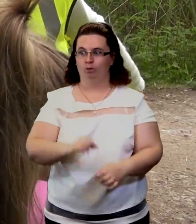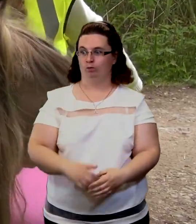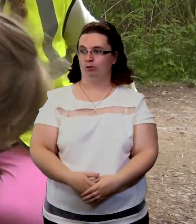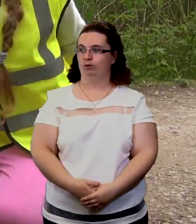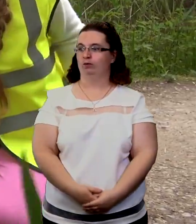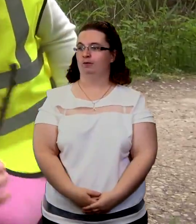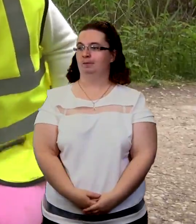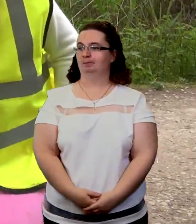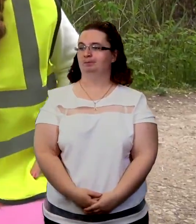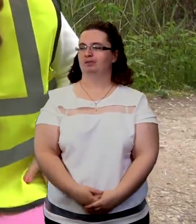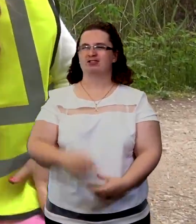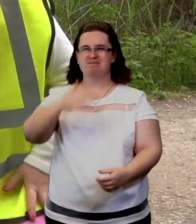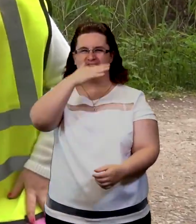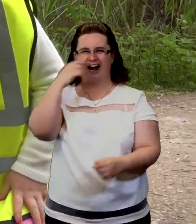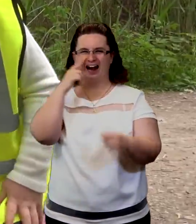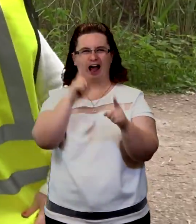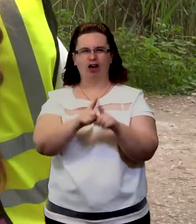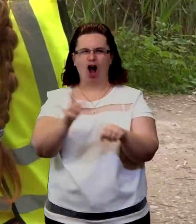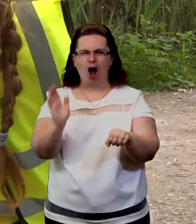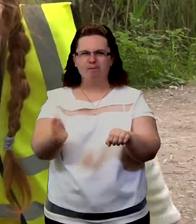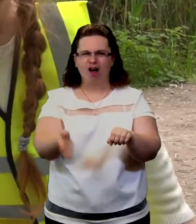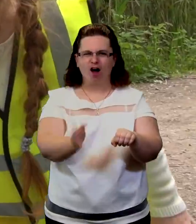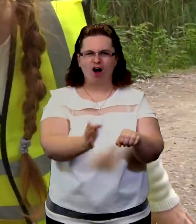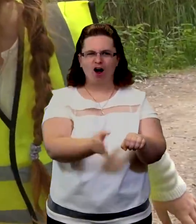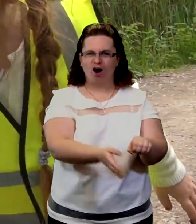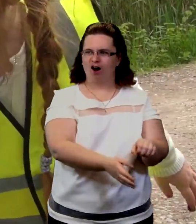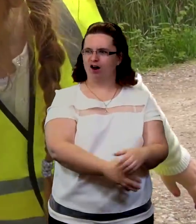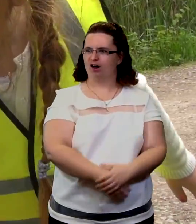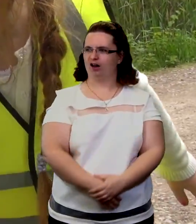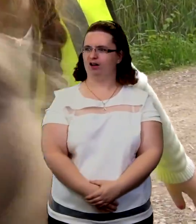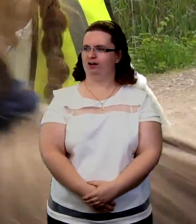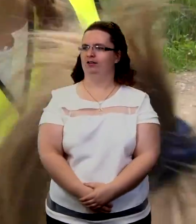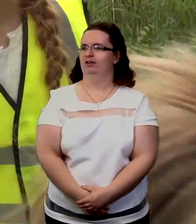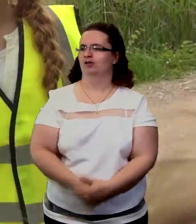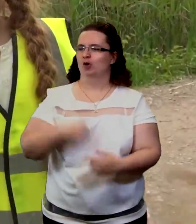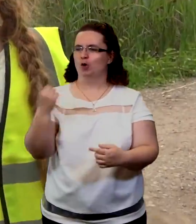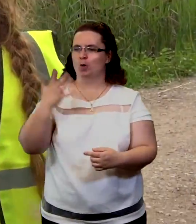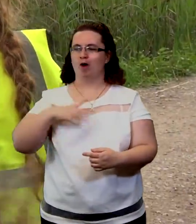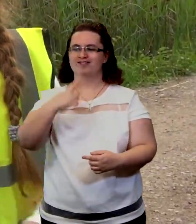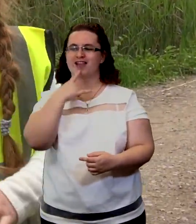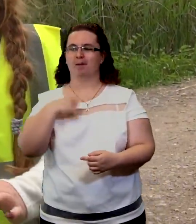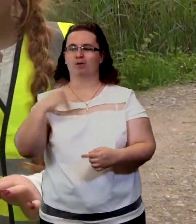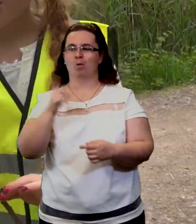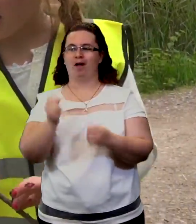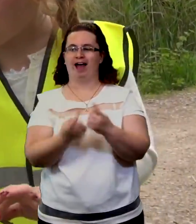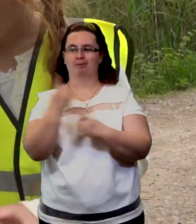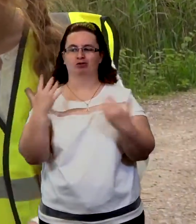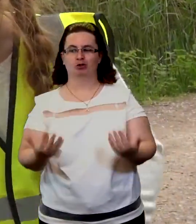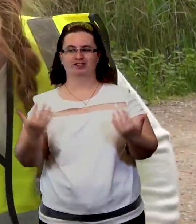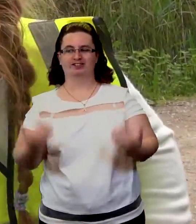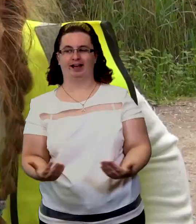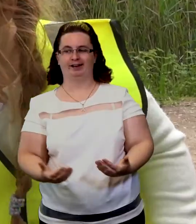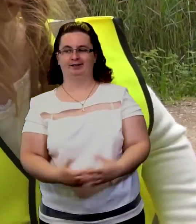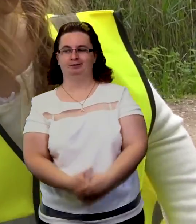We're just like trying to make it look like something that snails would eat, and or gooey, that